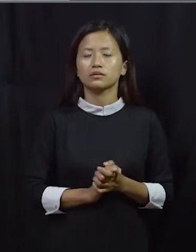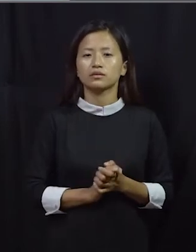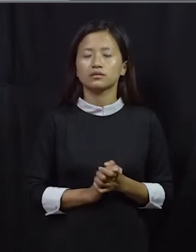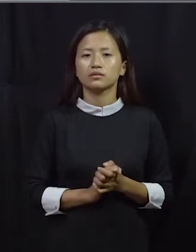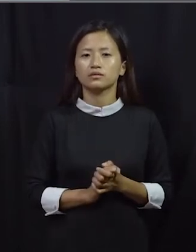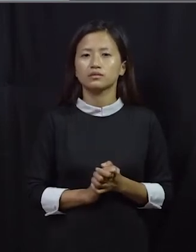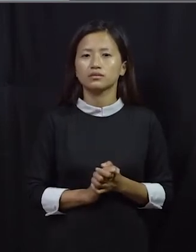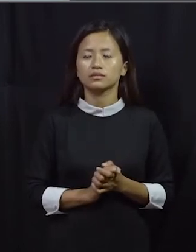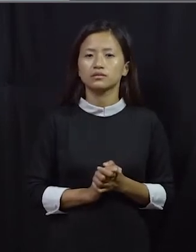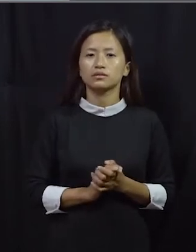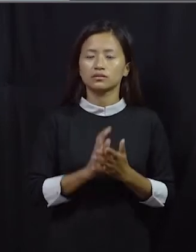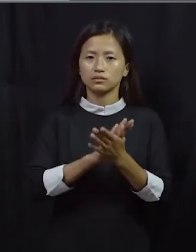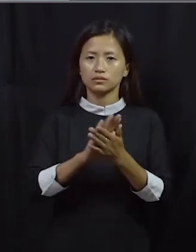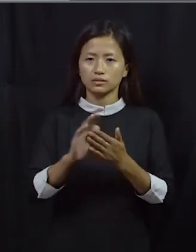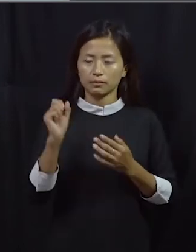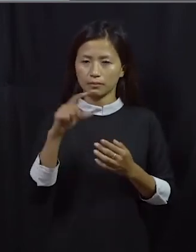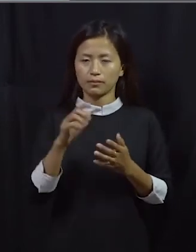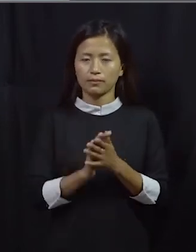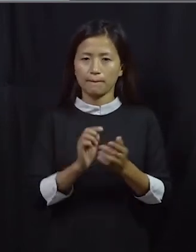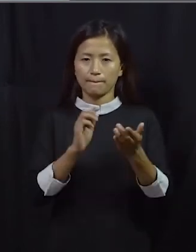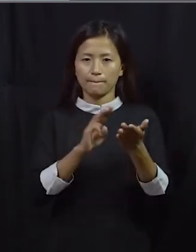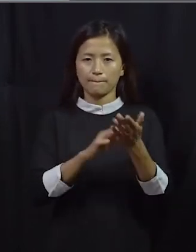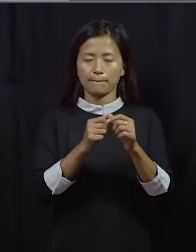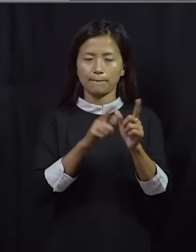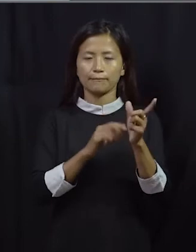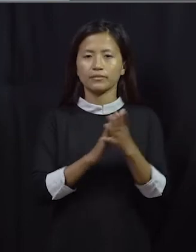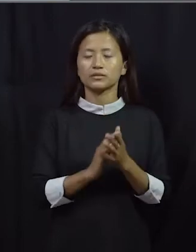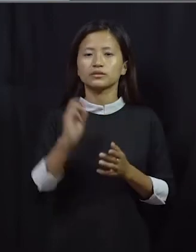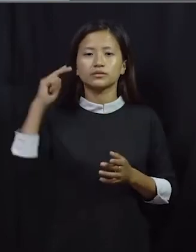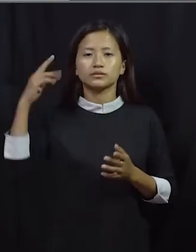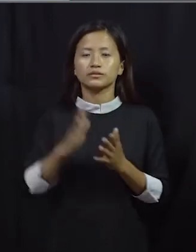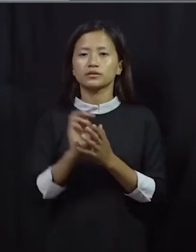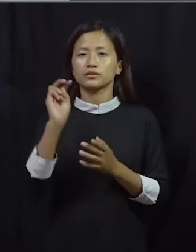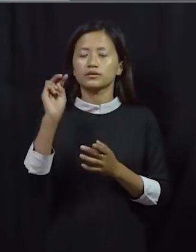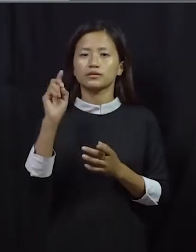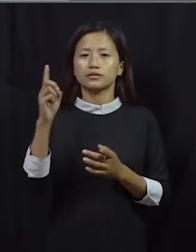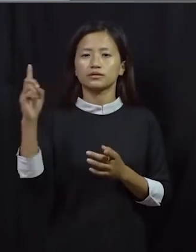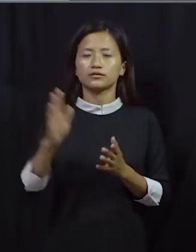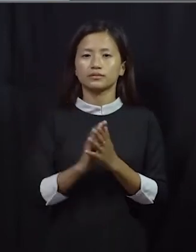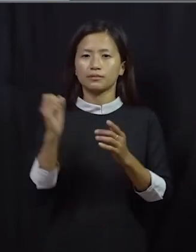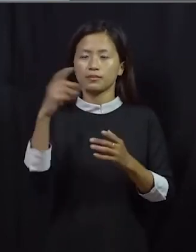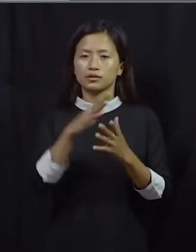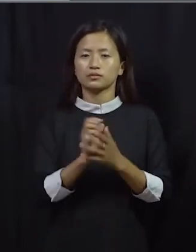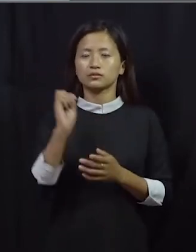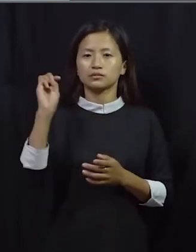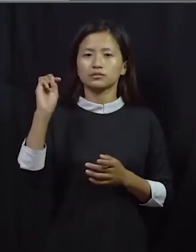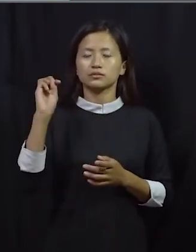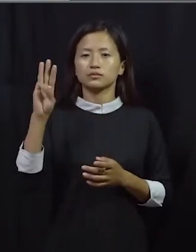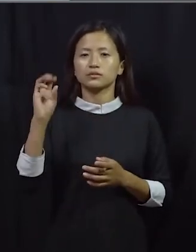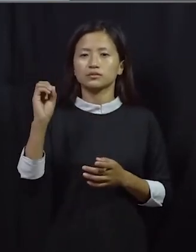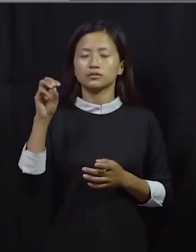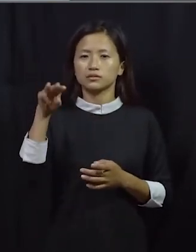for it was done in the month of May. Therefore, it comes to 11 months. That is 30,000 into 6